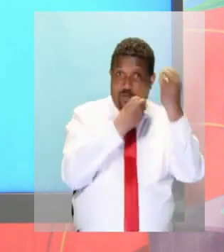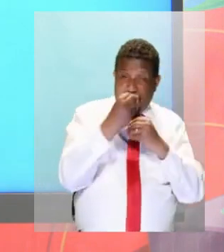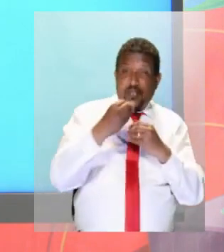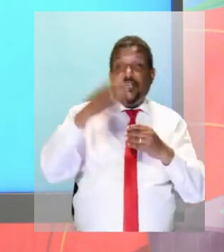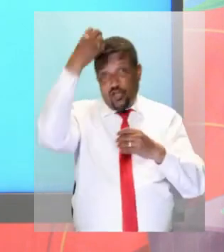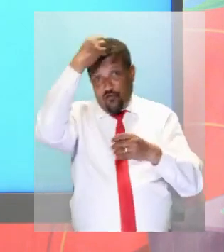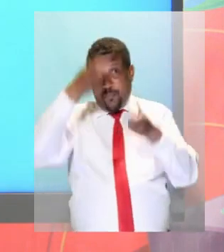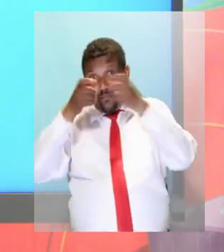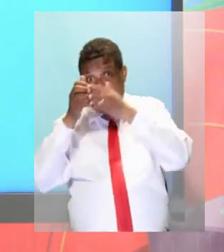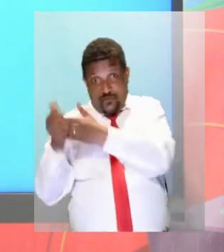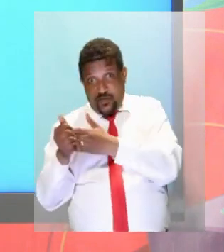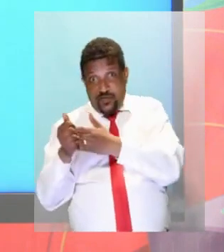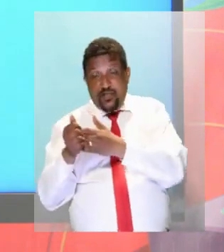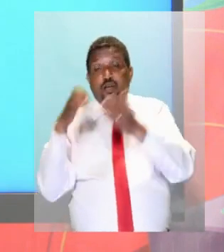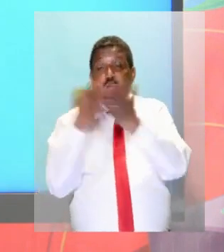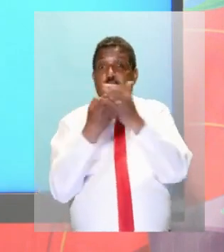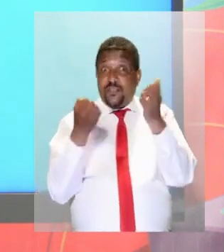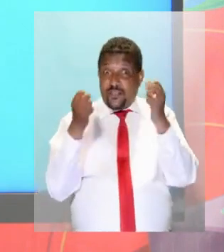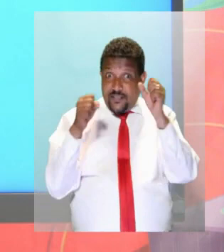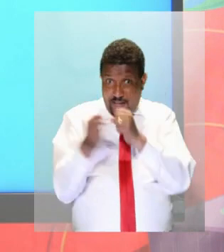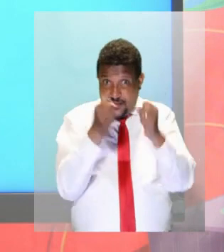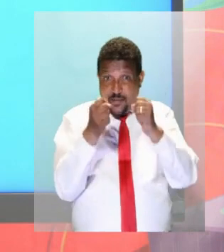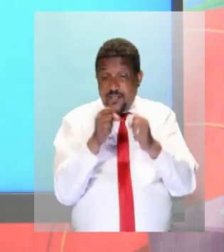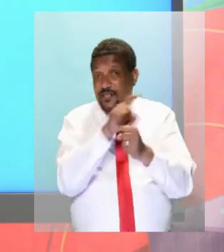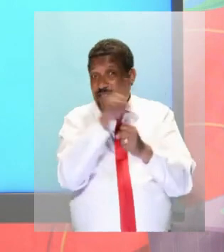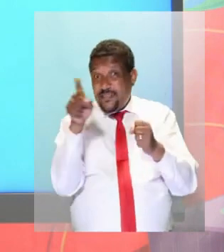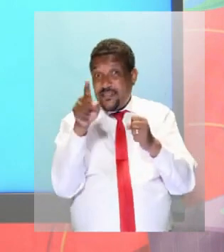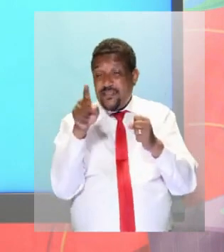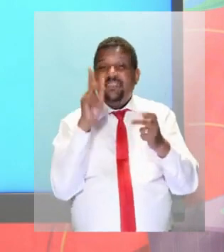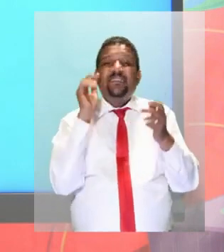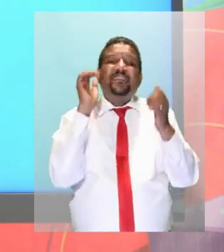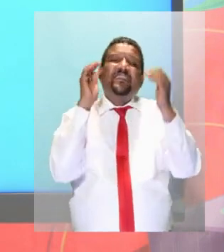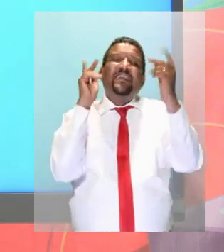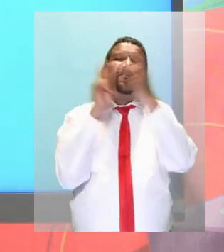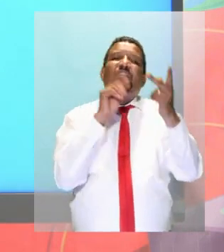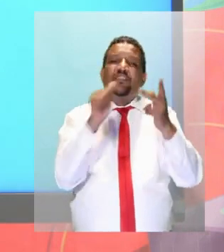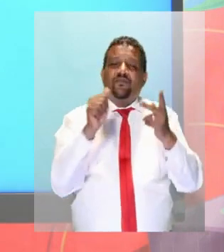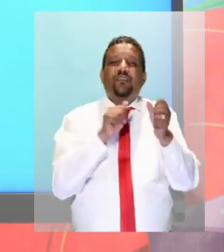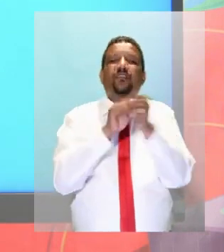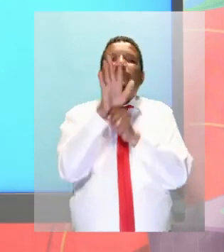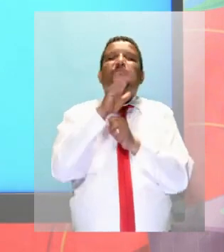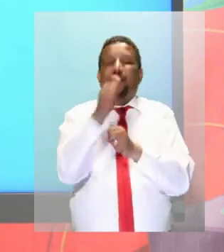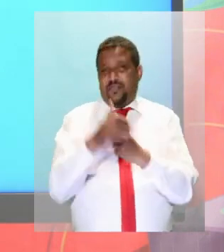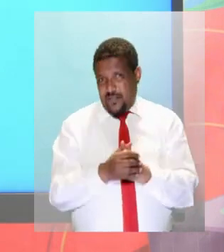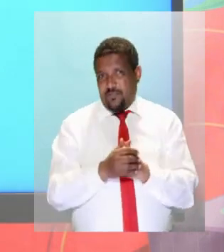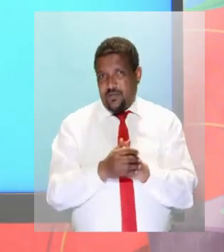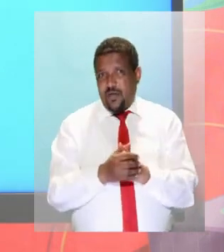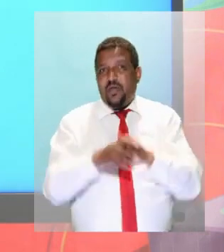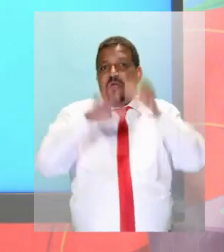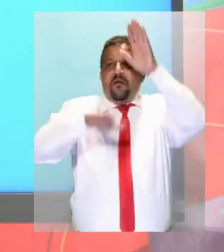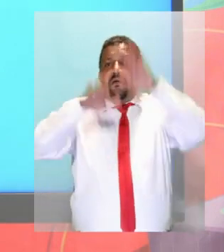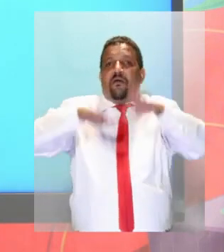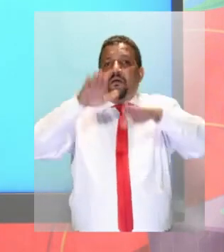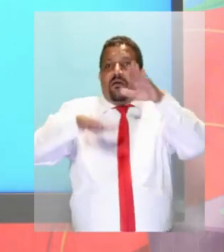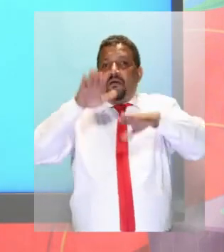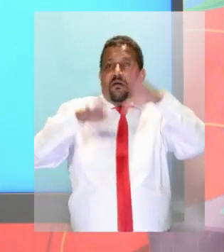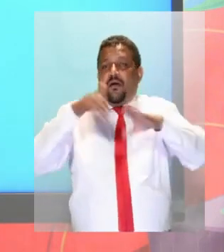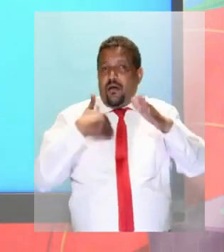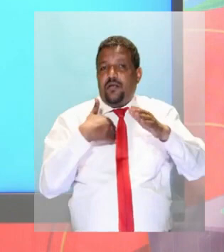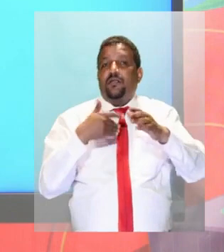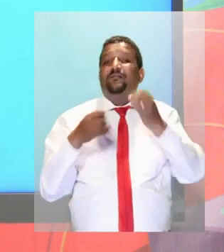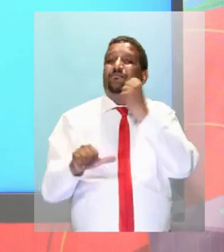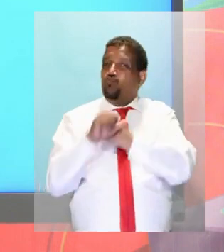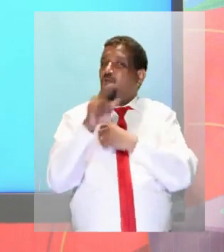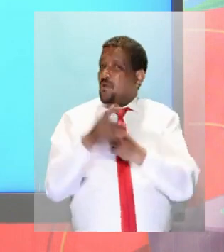command economic system, then there is ineffectiveness and inefficiency. Instability is the other disadvantage.